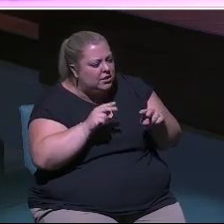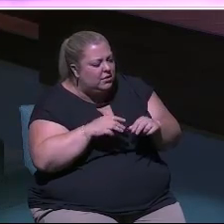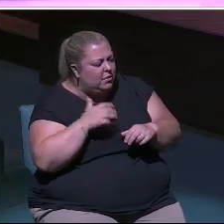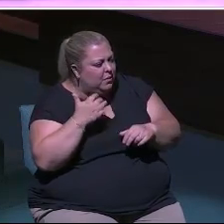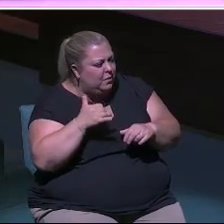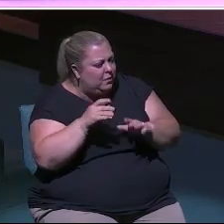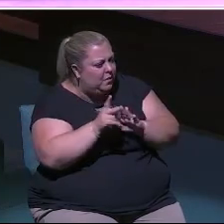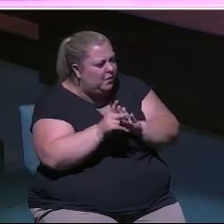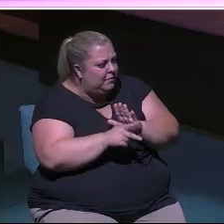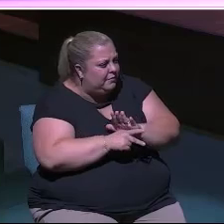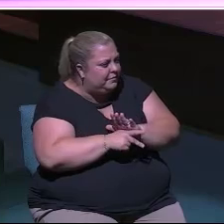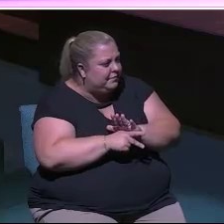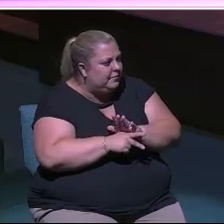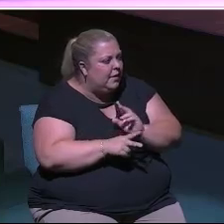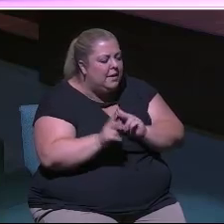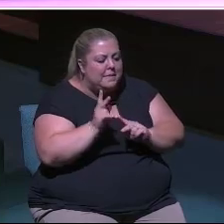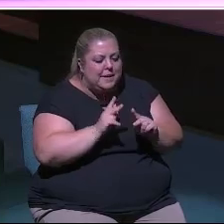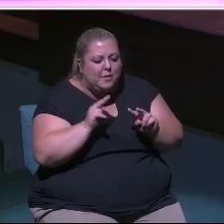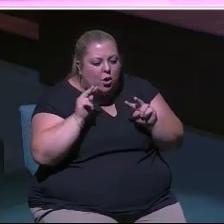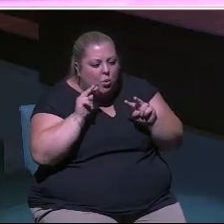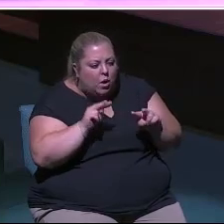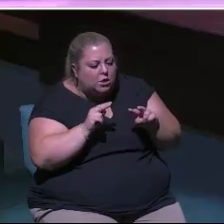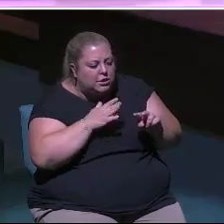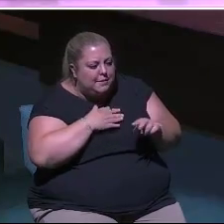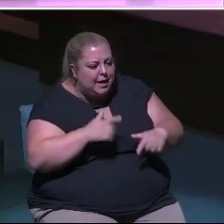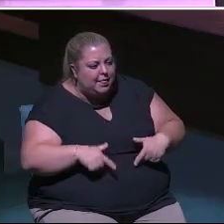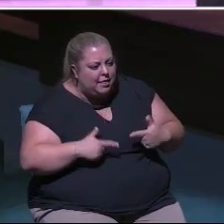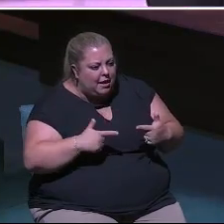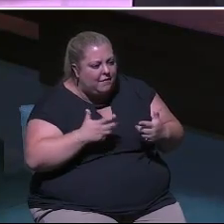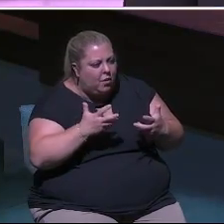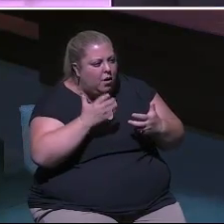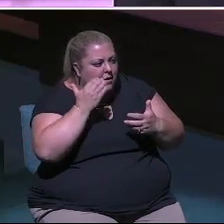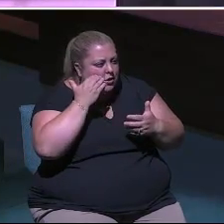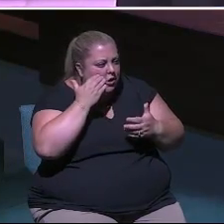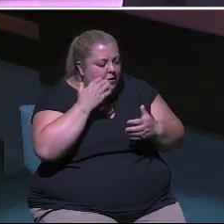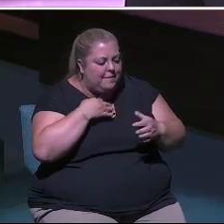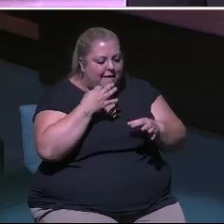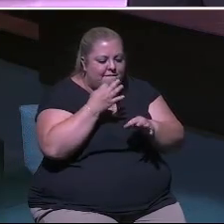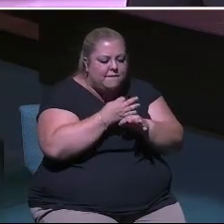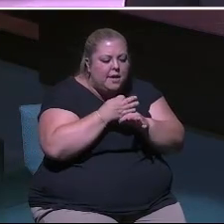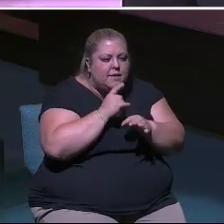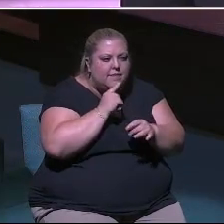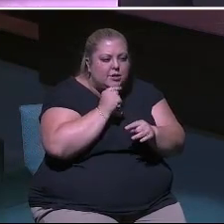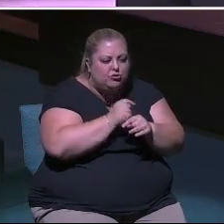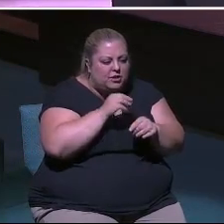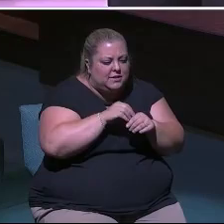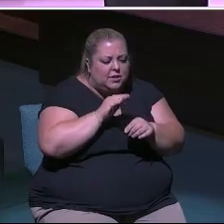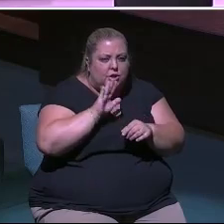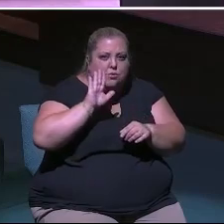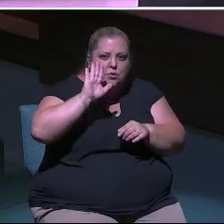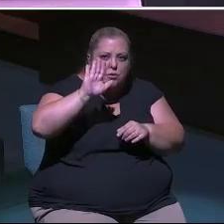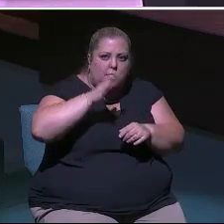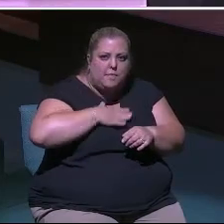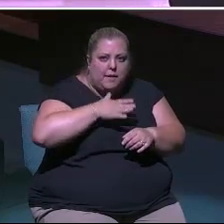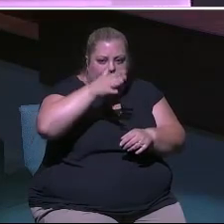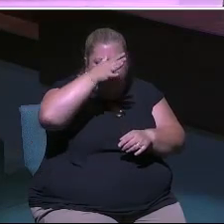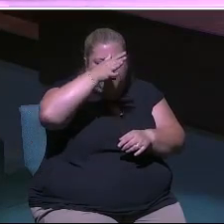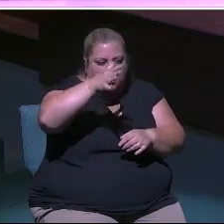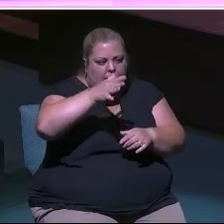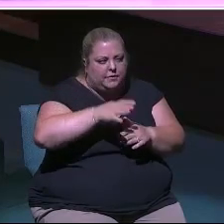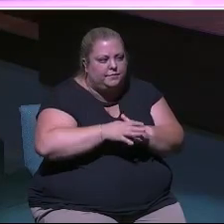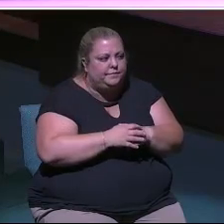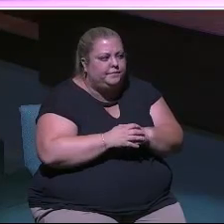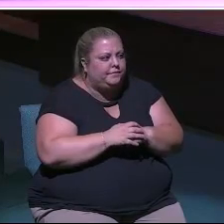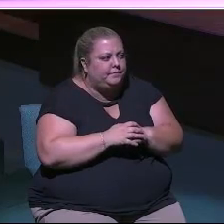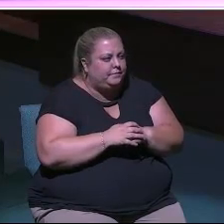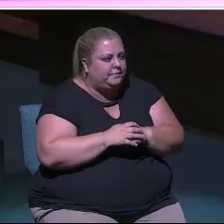are watching my life, and I want them to know that my faith and my trust is in you, my Father. Ladies and gentlemen, every day of your